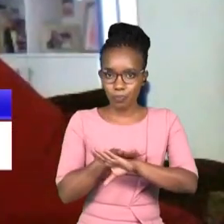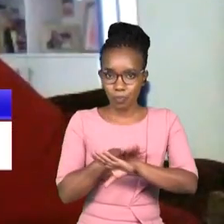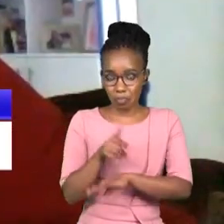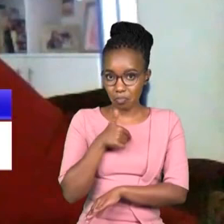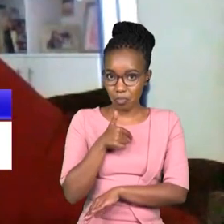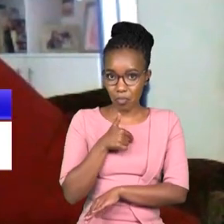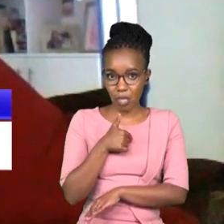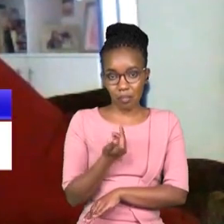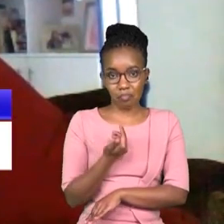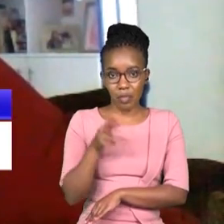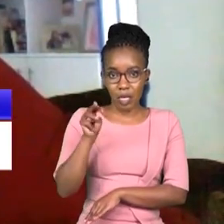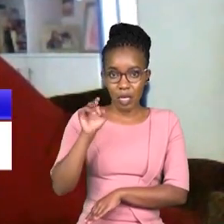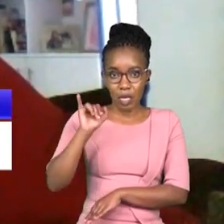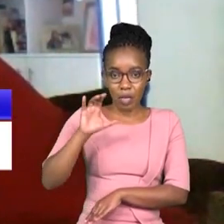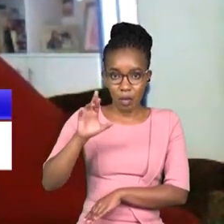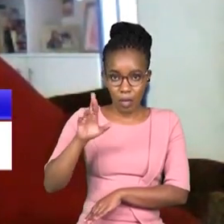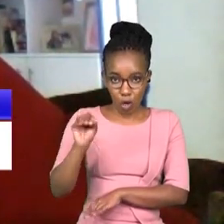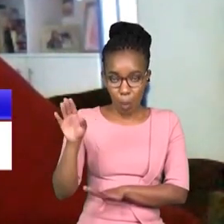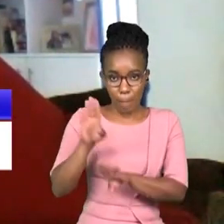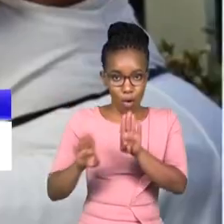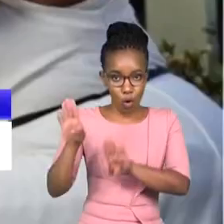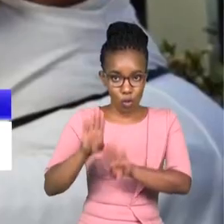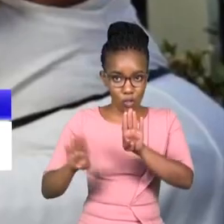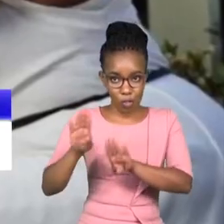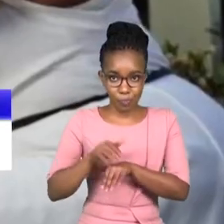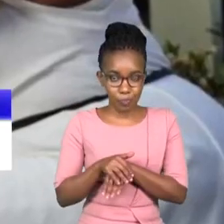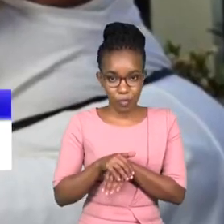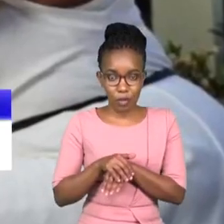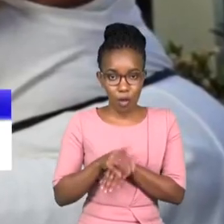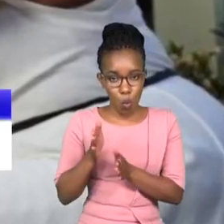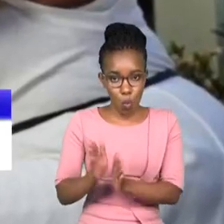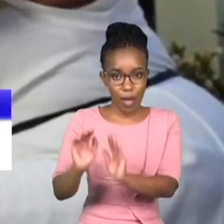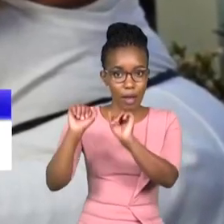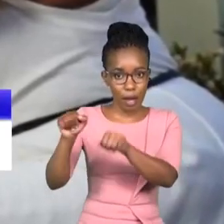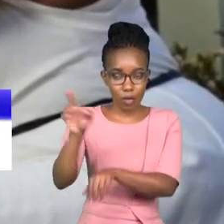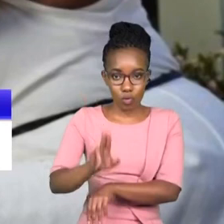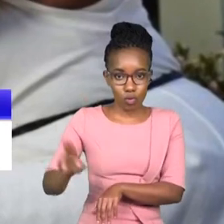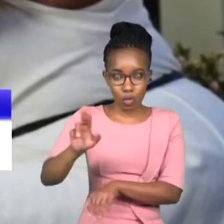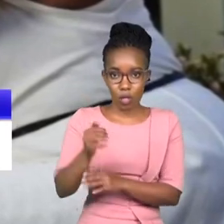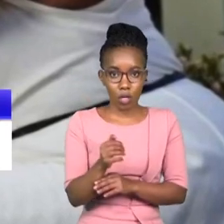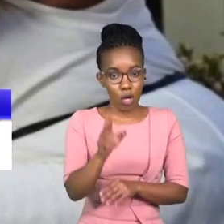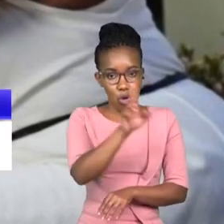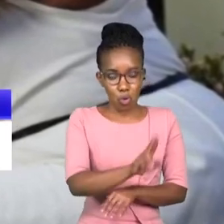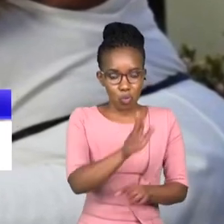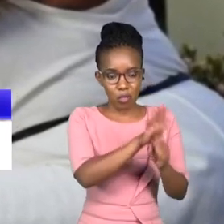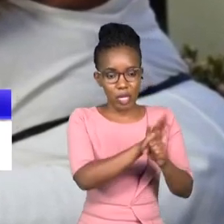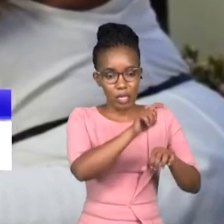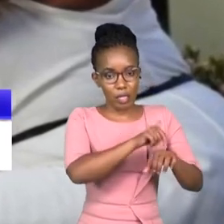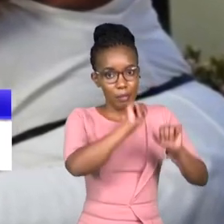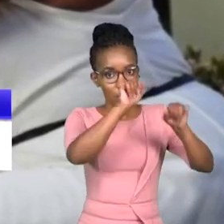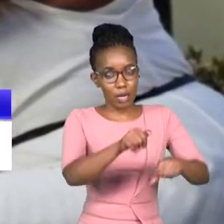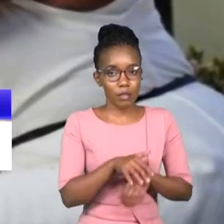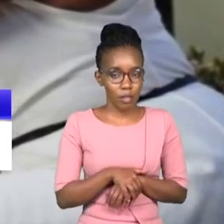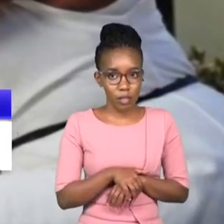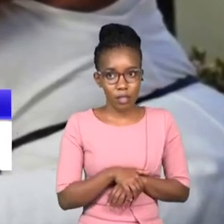medical microbiologist, I think that's the way to go. The protective equipment, reusable 100 times, is now trading